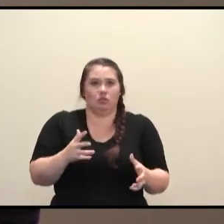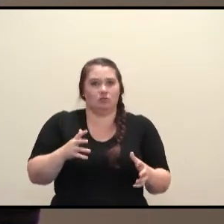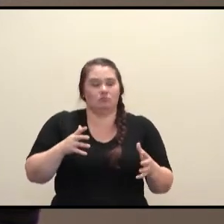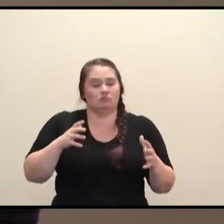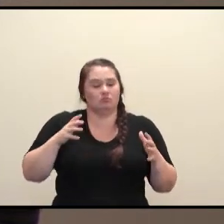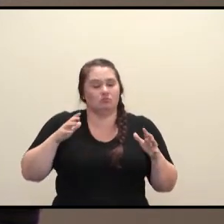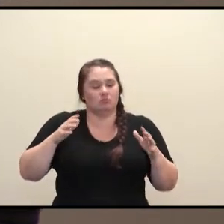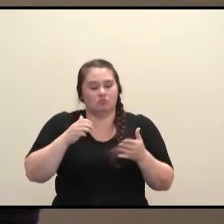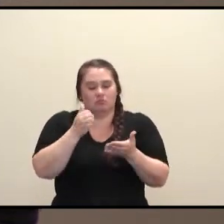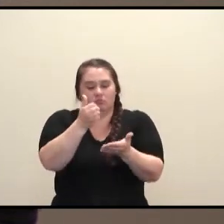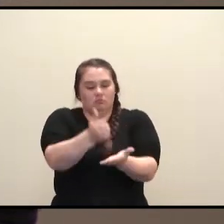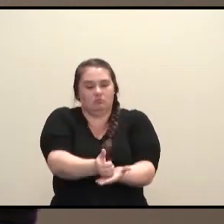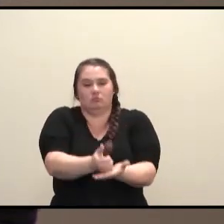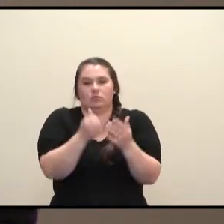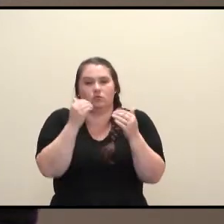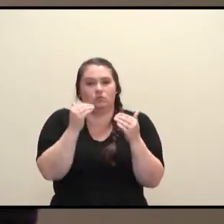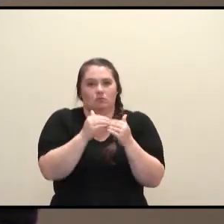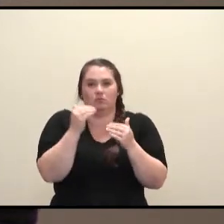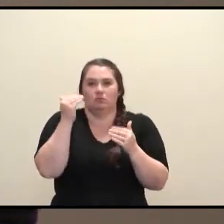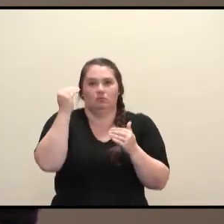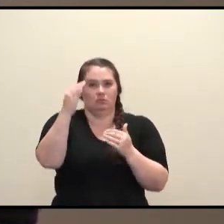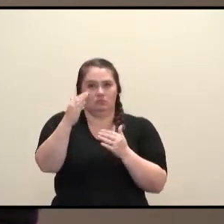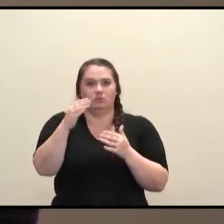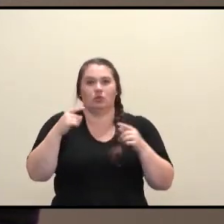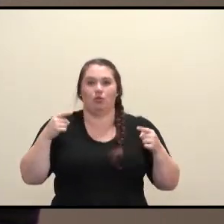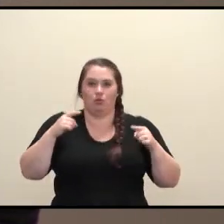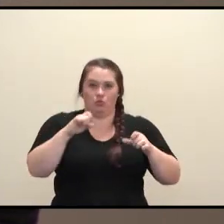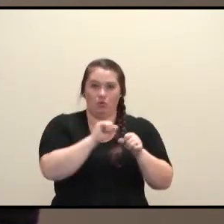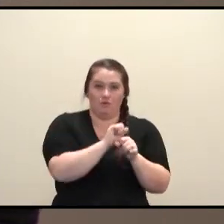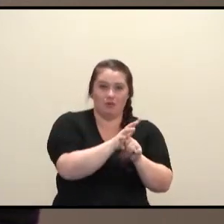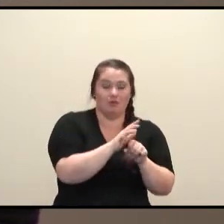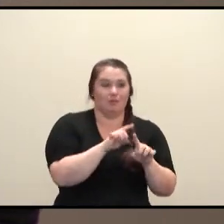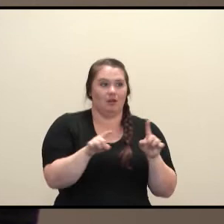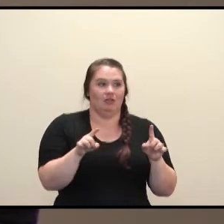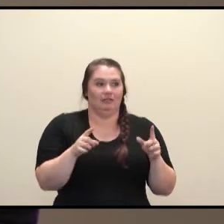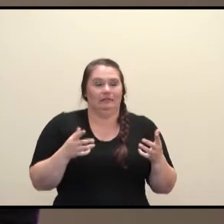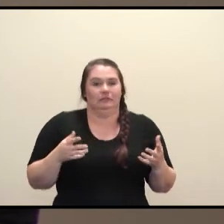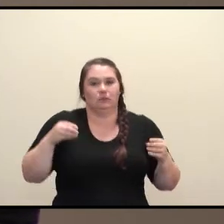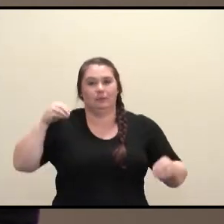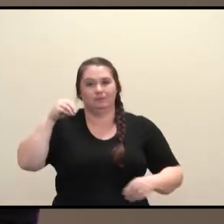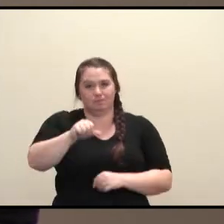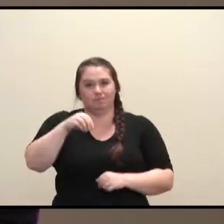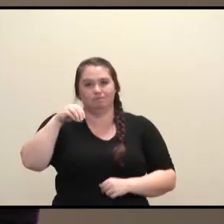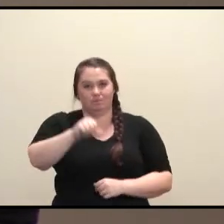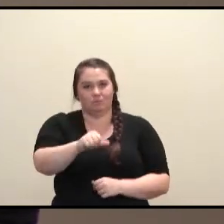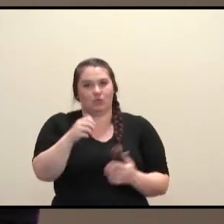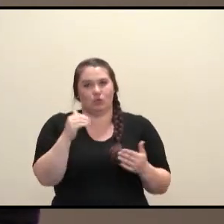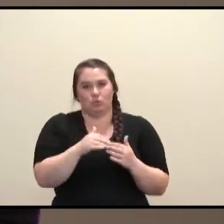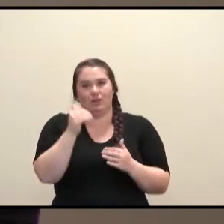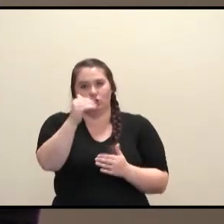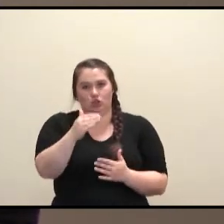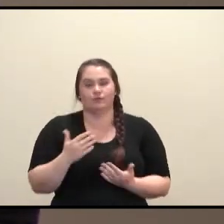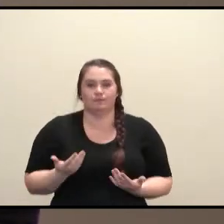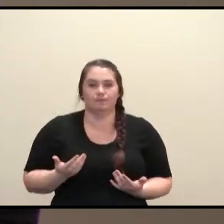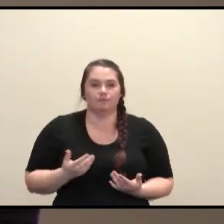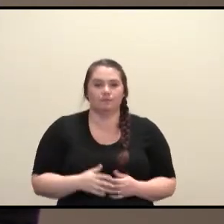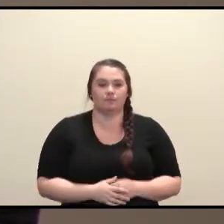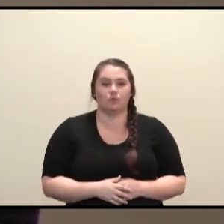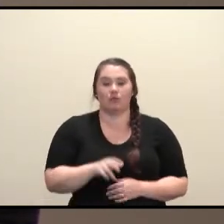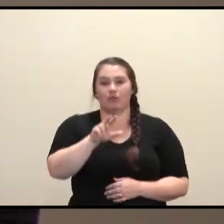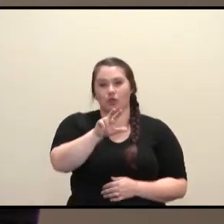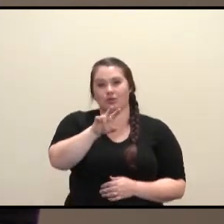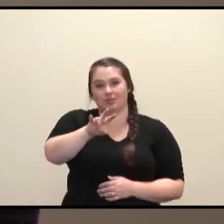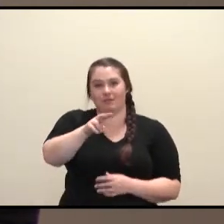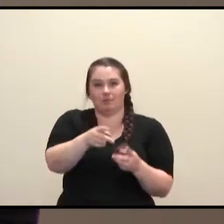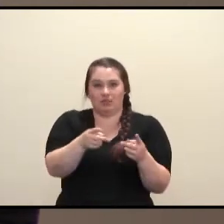greatly during the pandemic. But this is an area where we're overspending. So 37